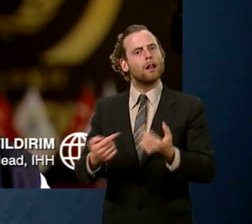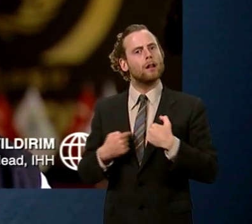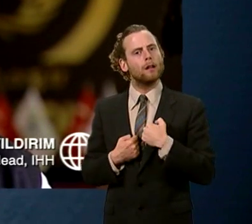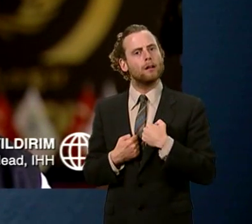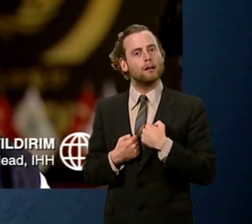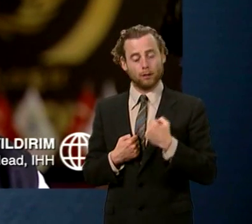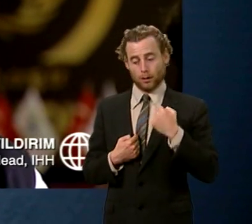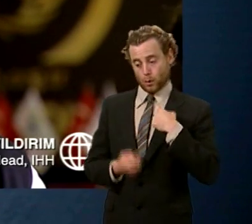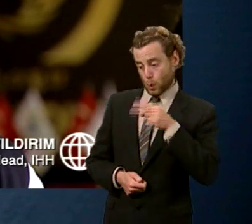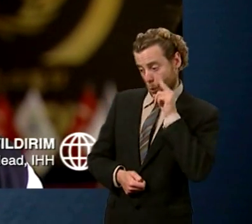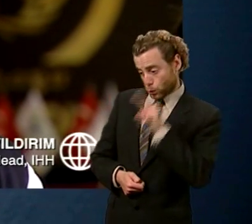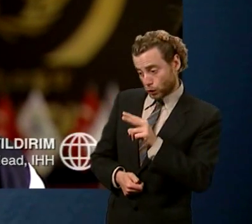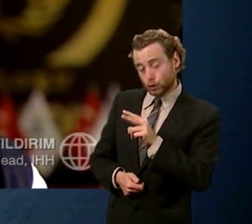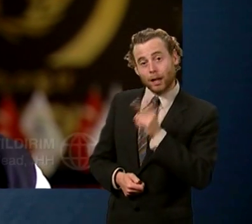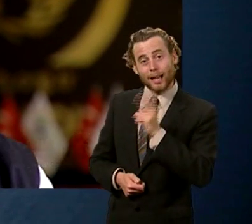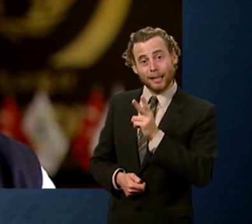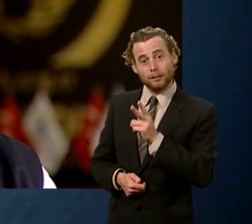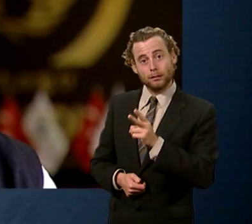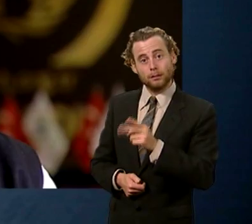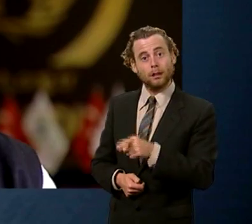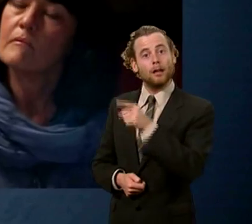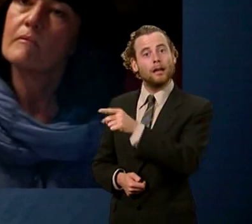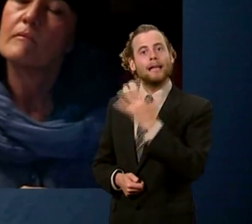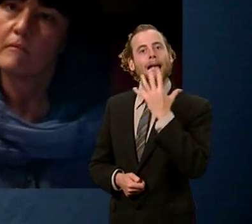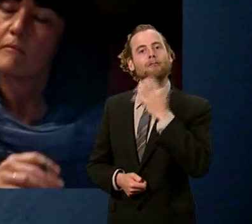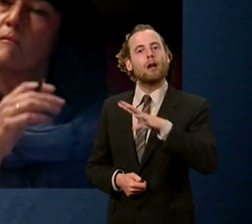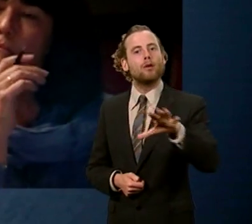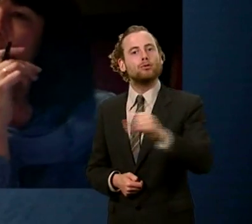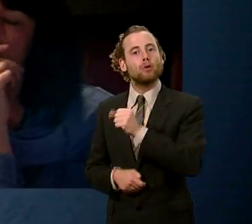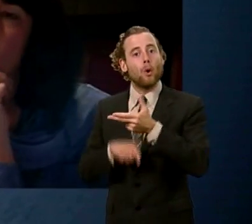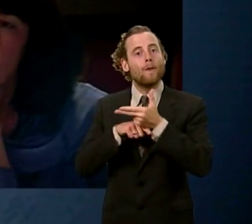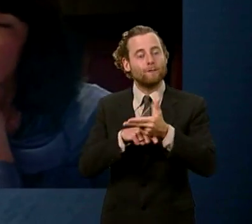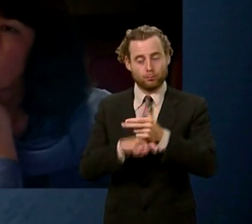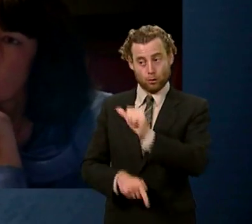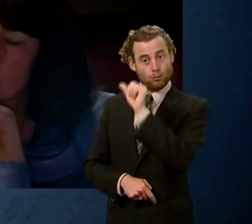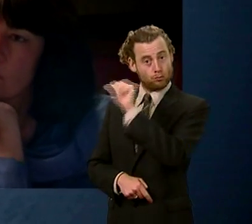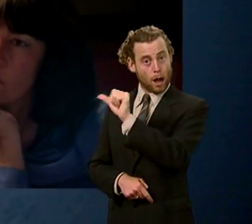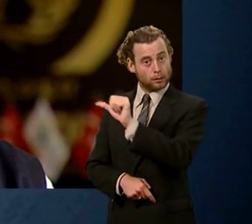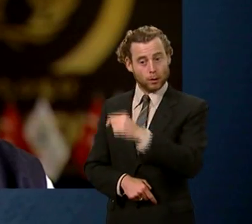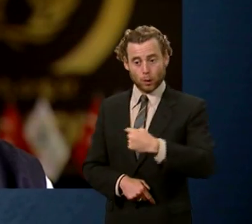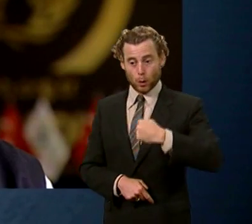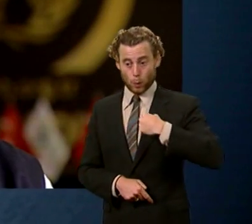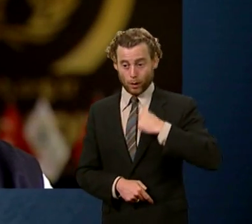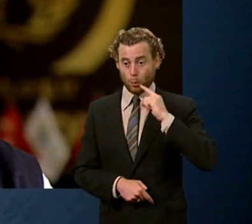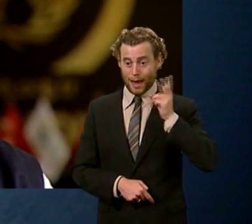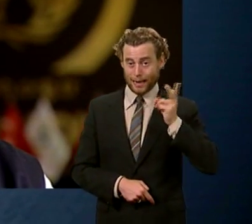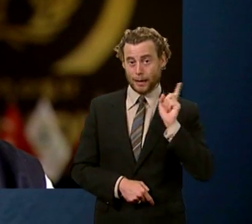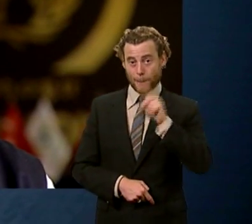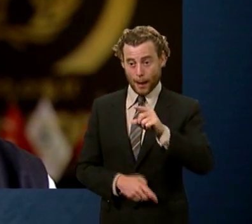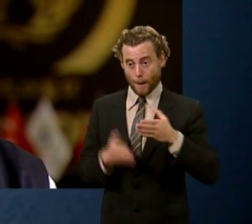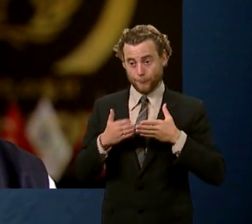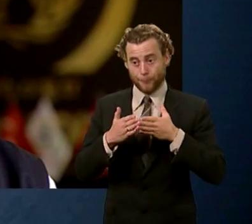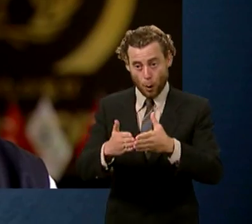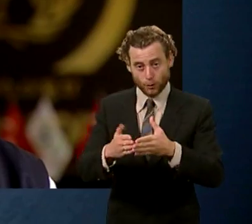I watched it again afterwards. Israel stole these images from us, but we're not denying it. If we organized another boat and Israel attempted